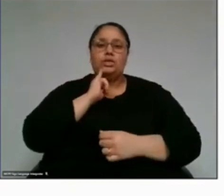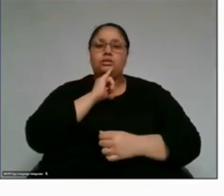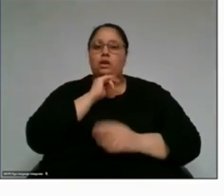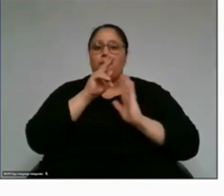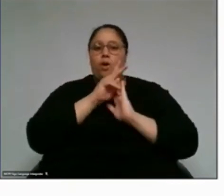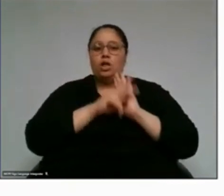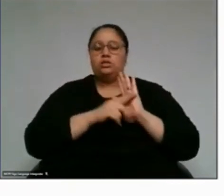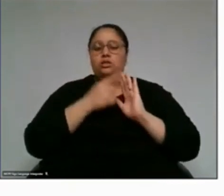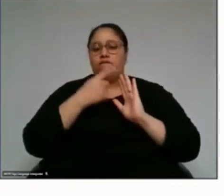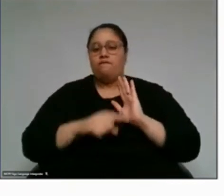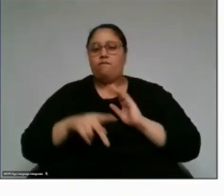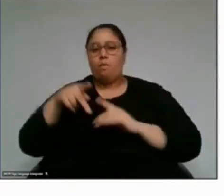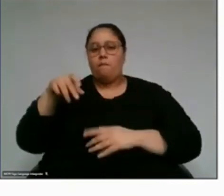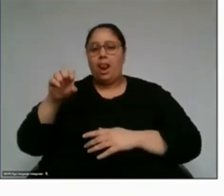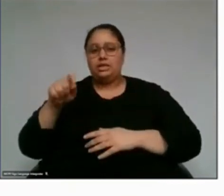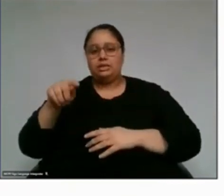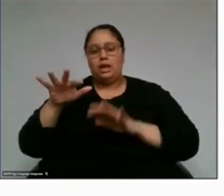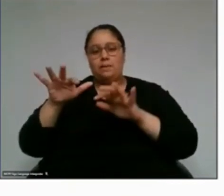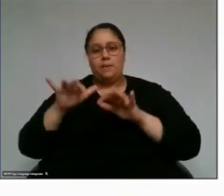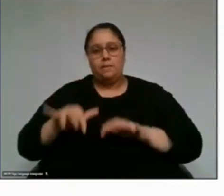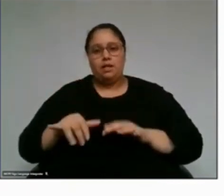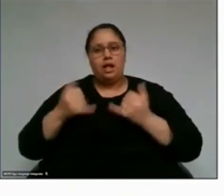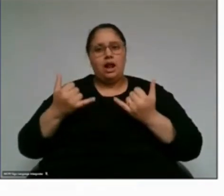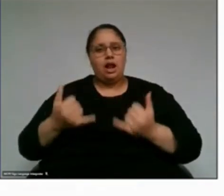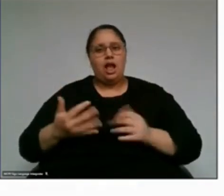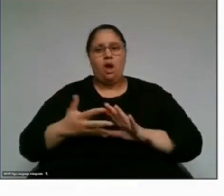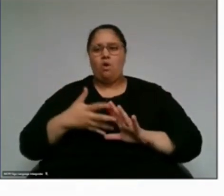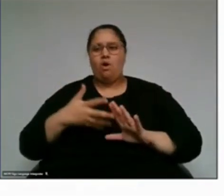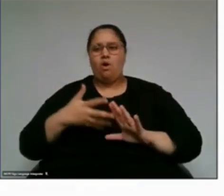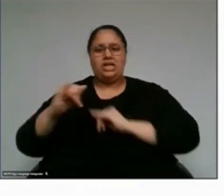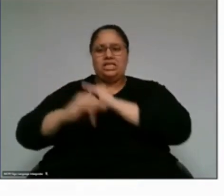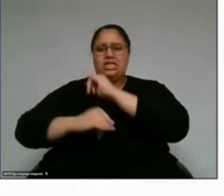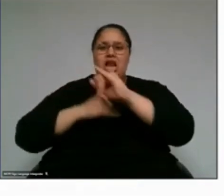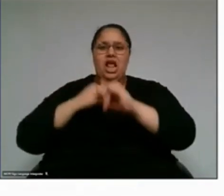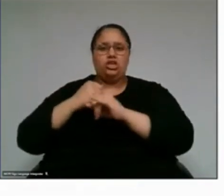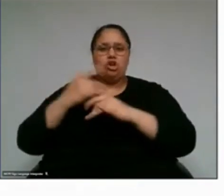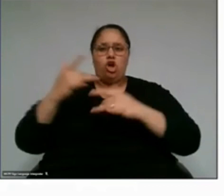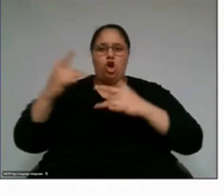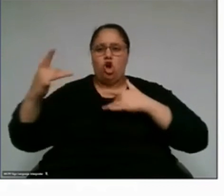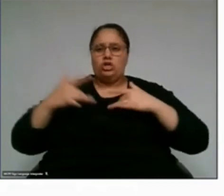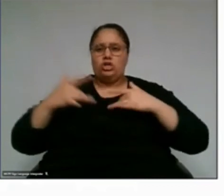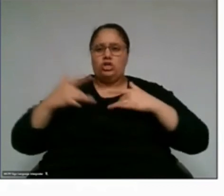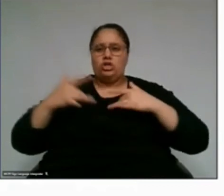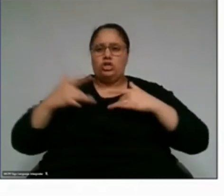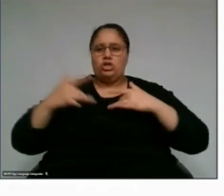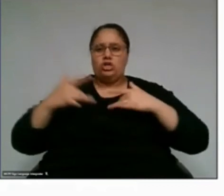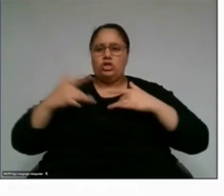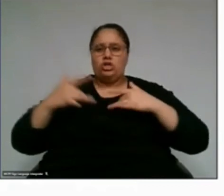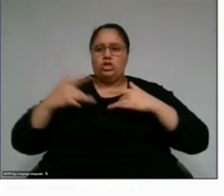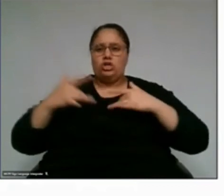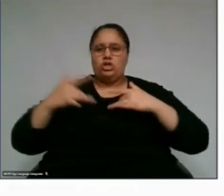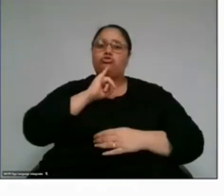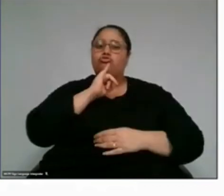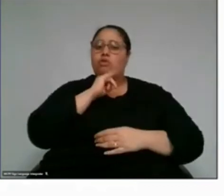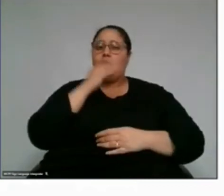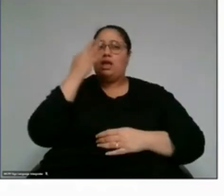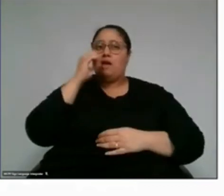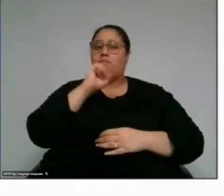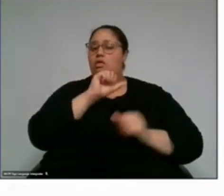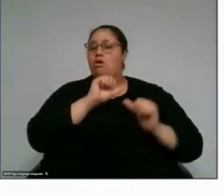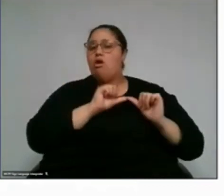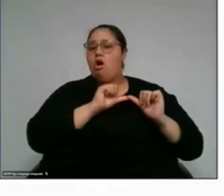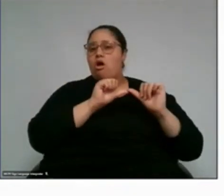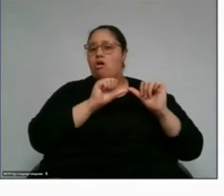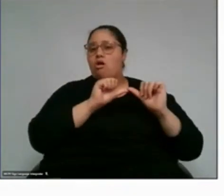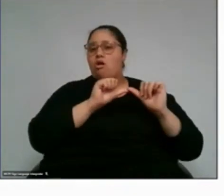Palestinian people have long been subject of international concern and scrutiny. The Israeli government's ongoing illegal